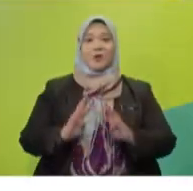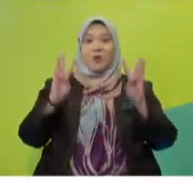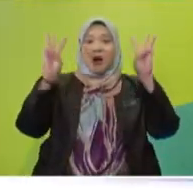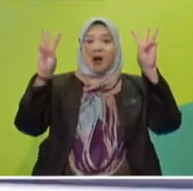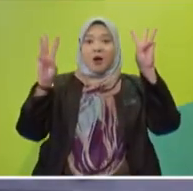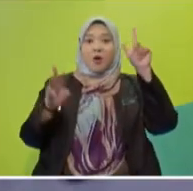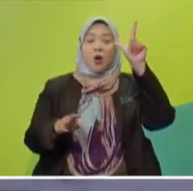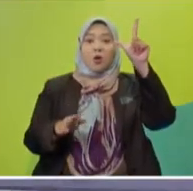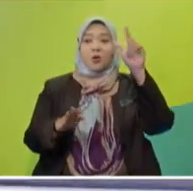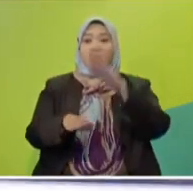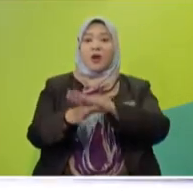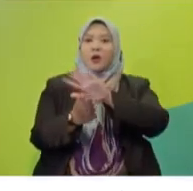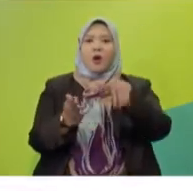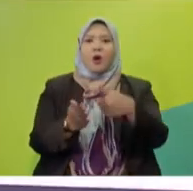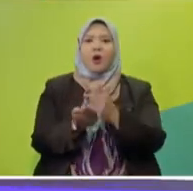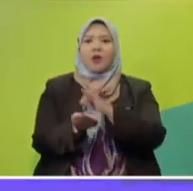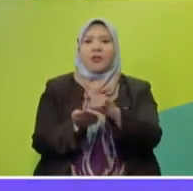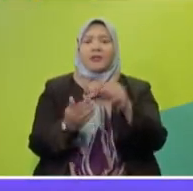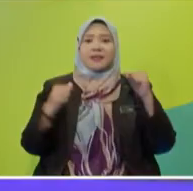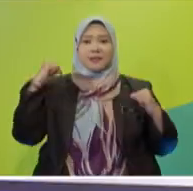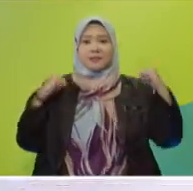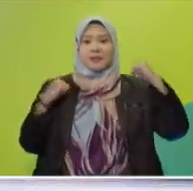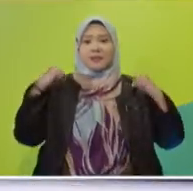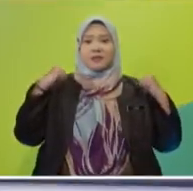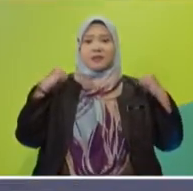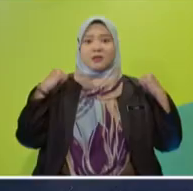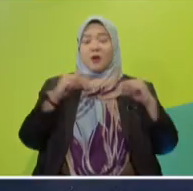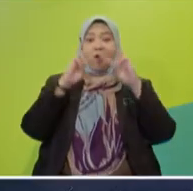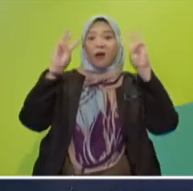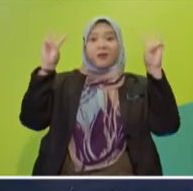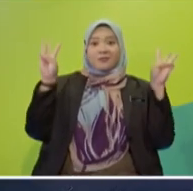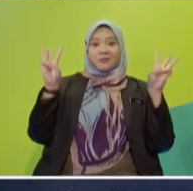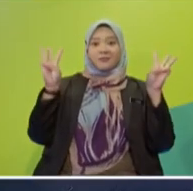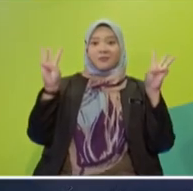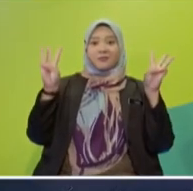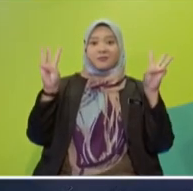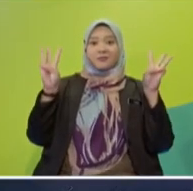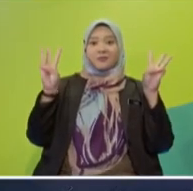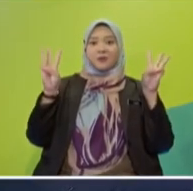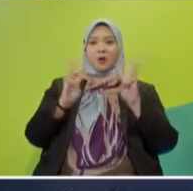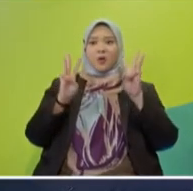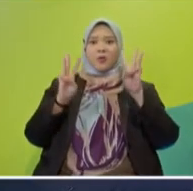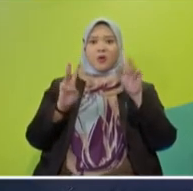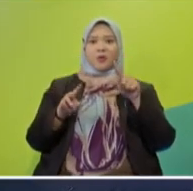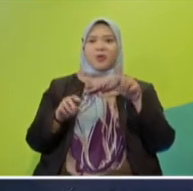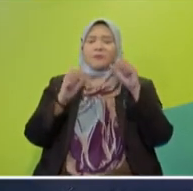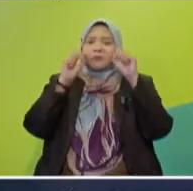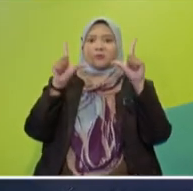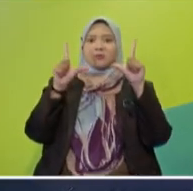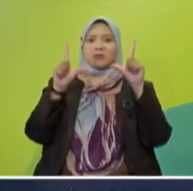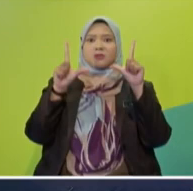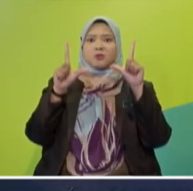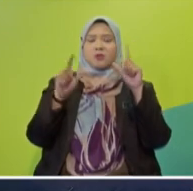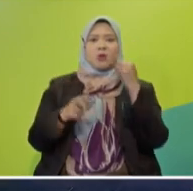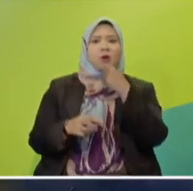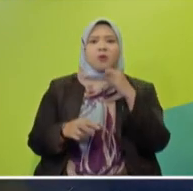Wow! Look at all these animals! Oh, there's... Oh. Hi! Oh, whoa! You gave me a shock! Who are you and what are you doing